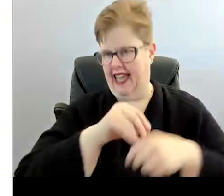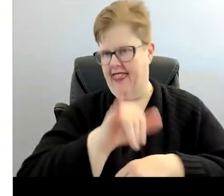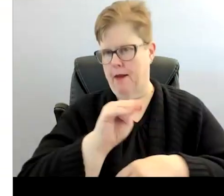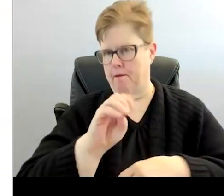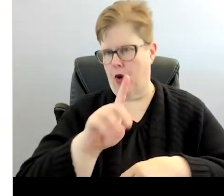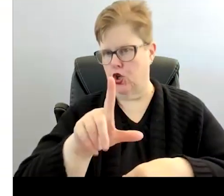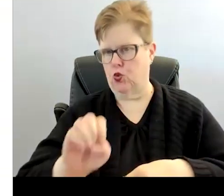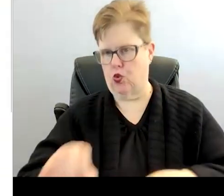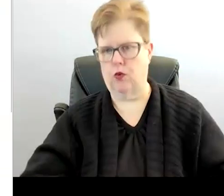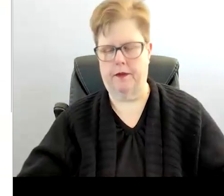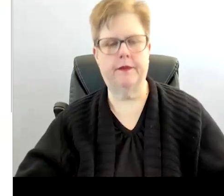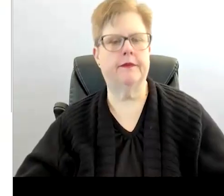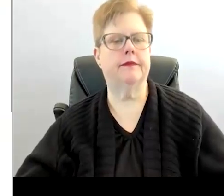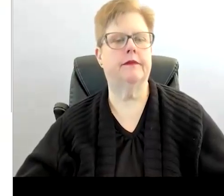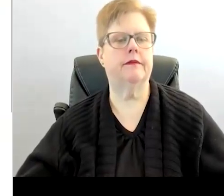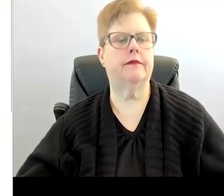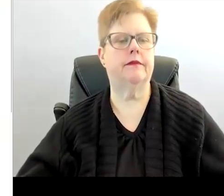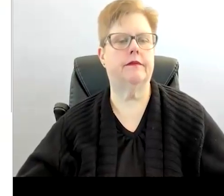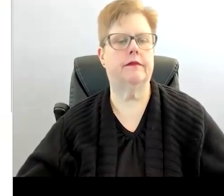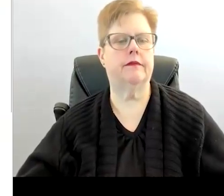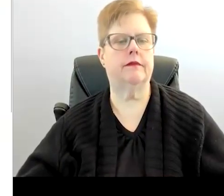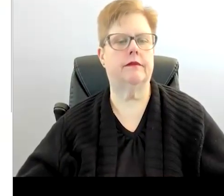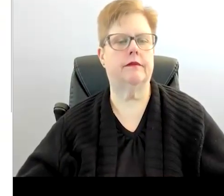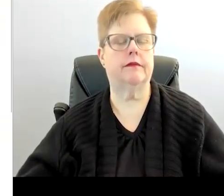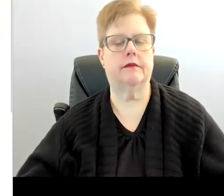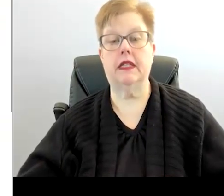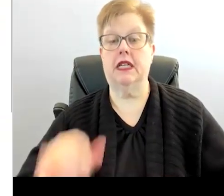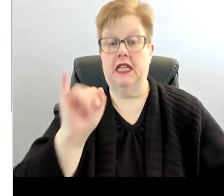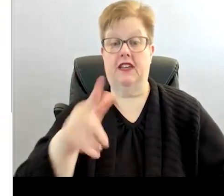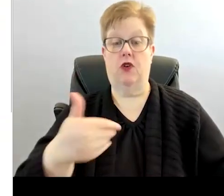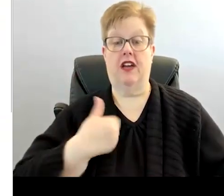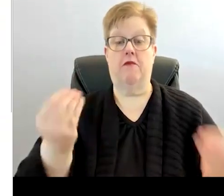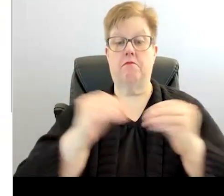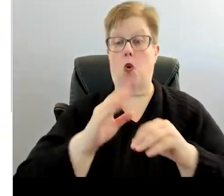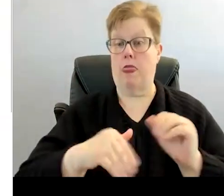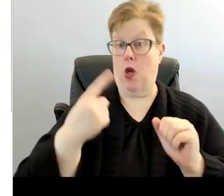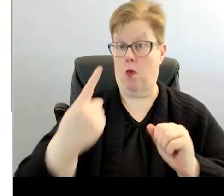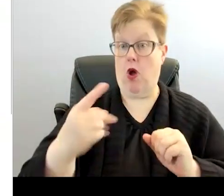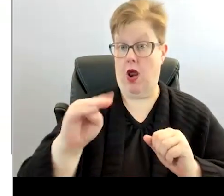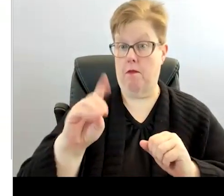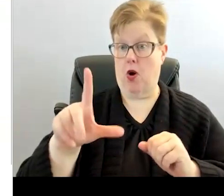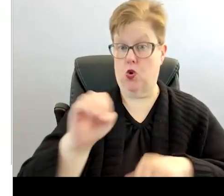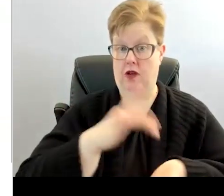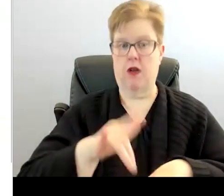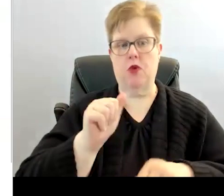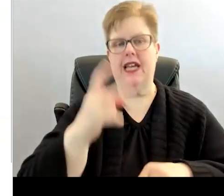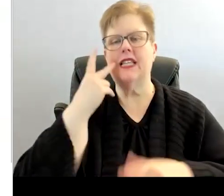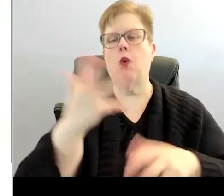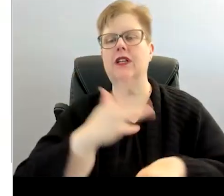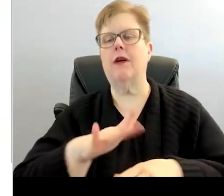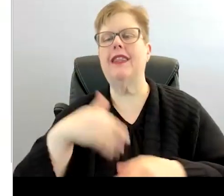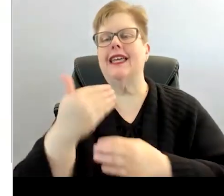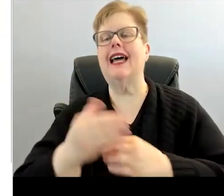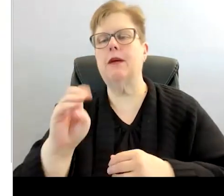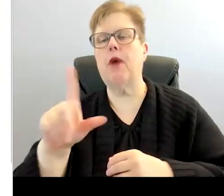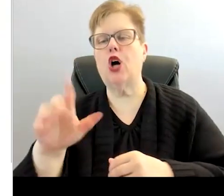module. And if more than one module is available, you can see what's available in the next module and